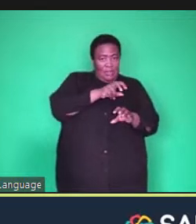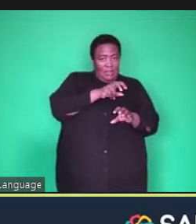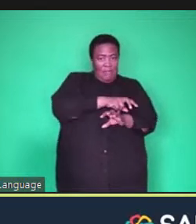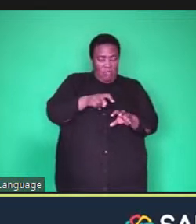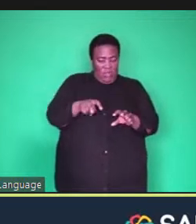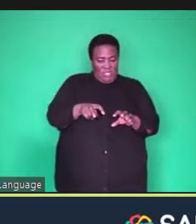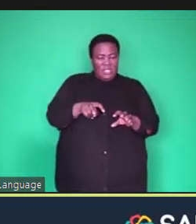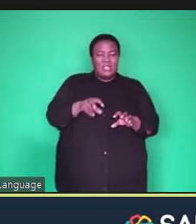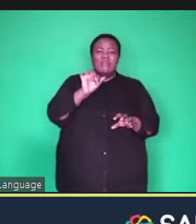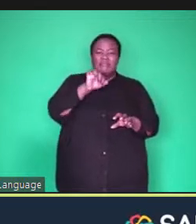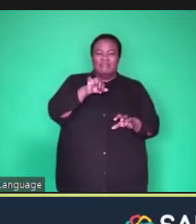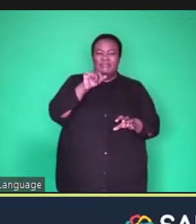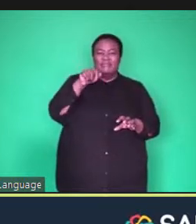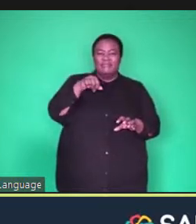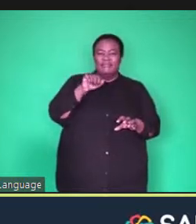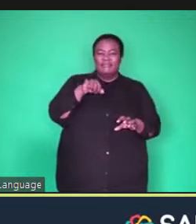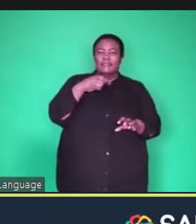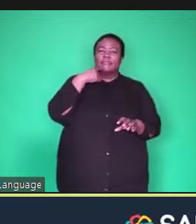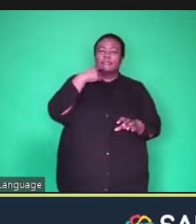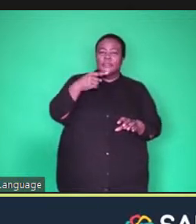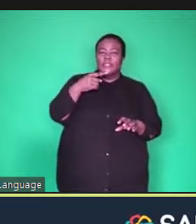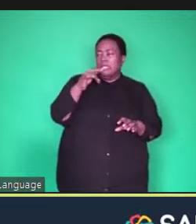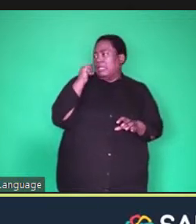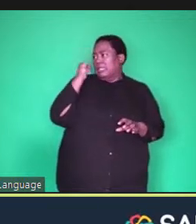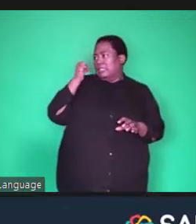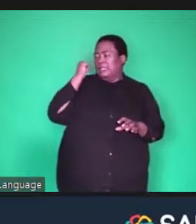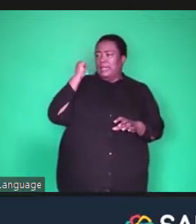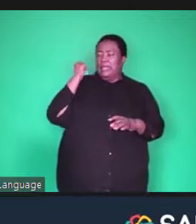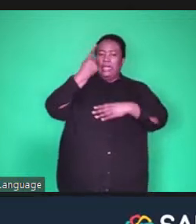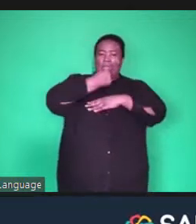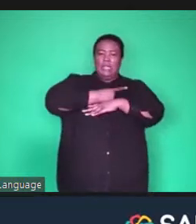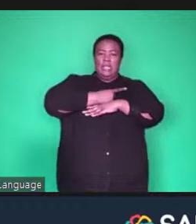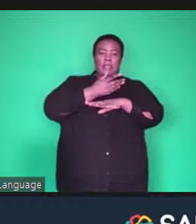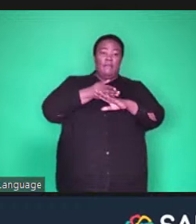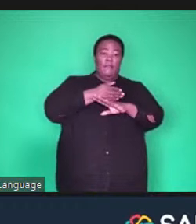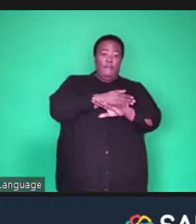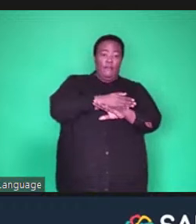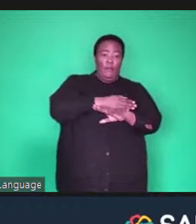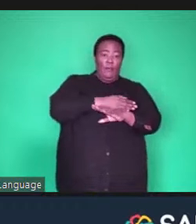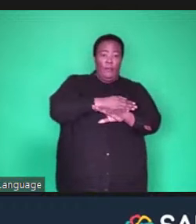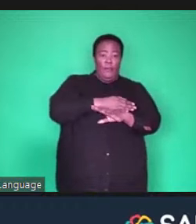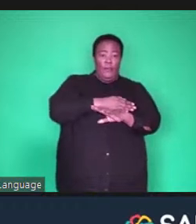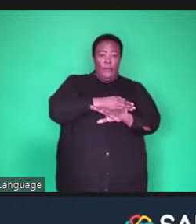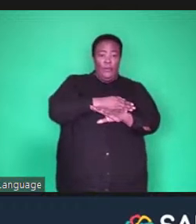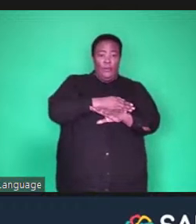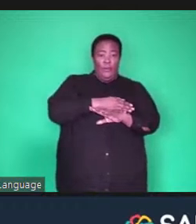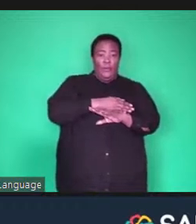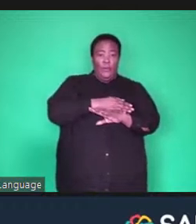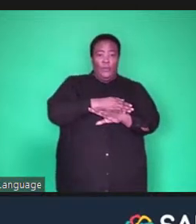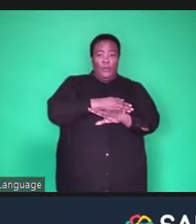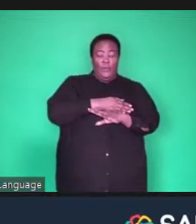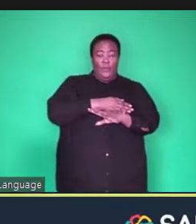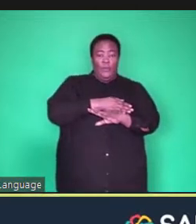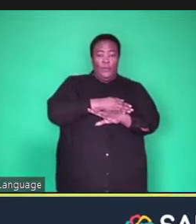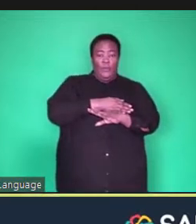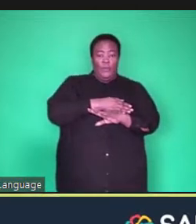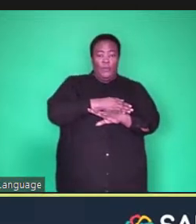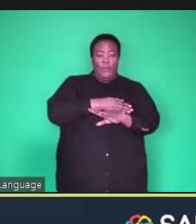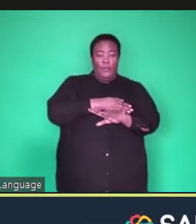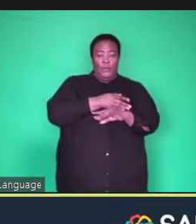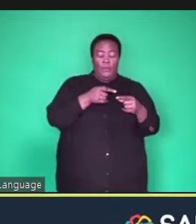as was mentioned yesterday and the day before, especially in the SADC region,